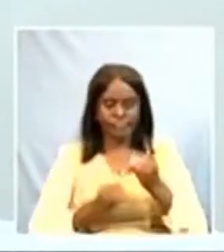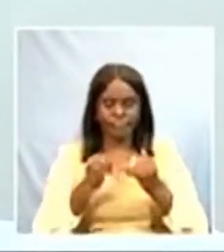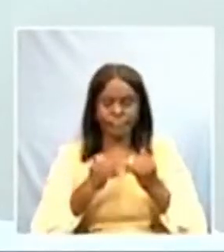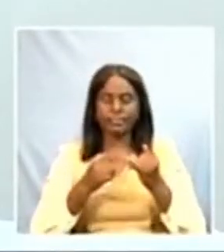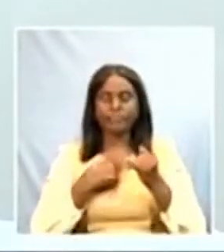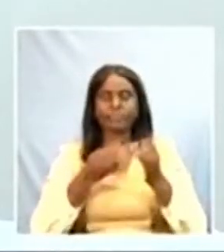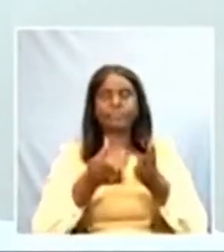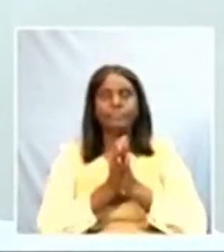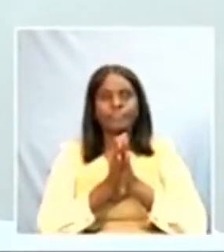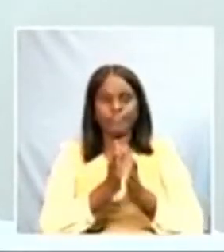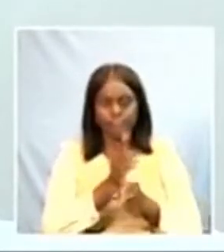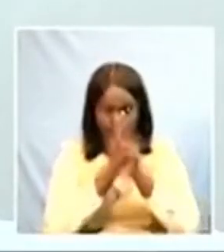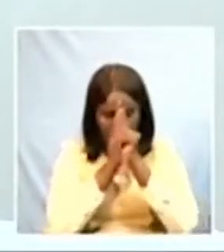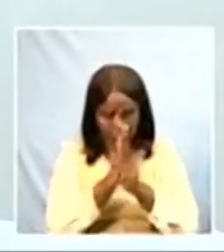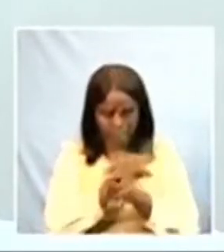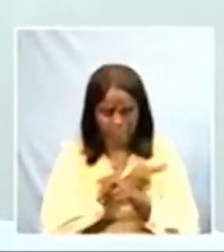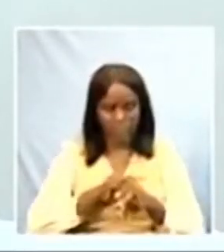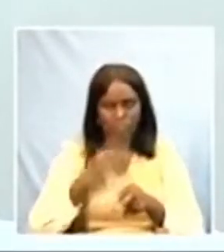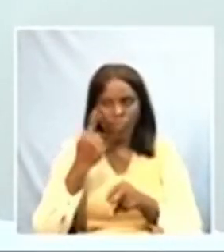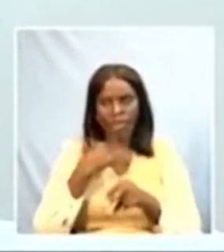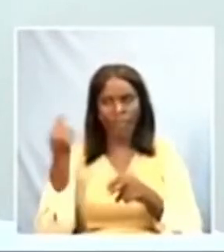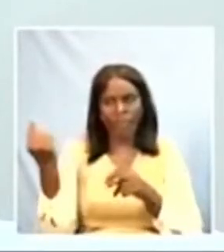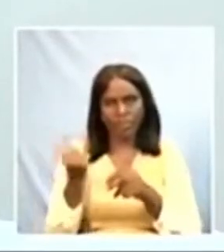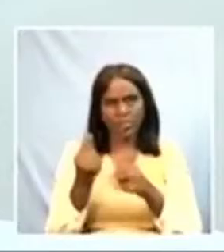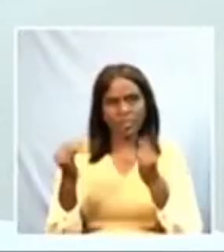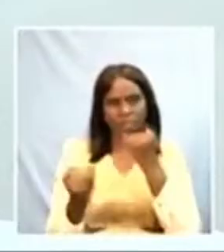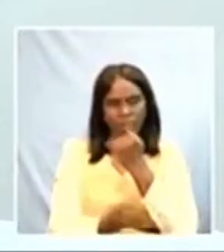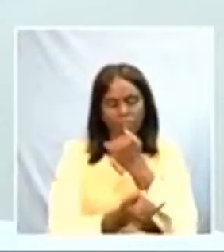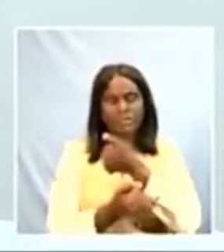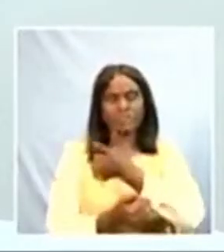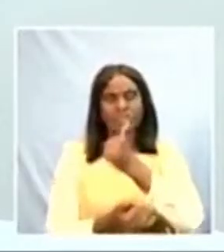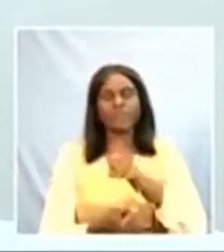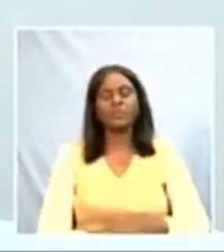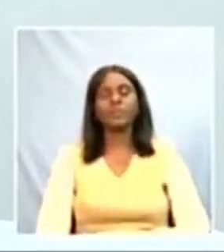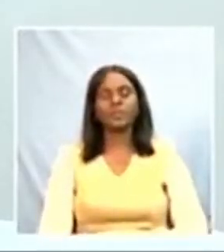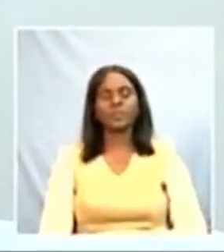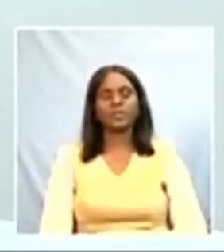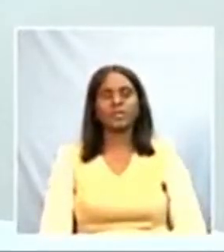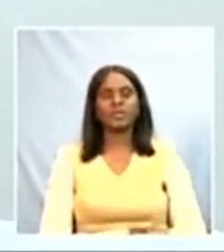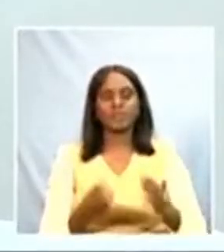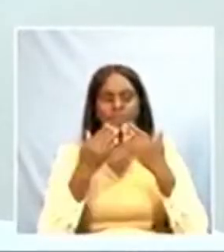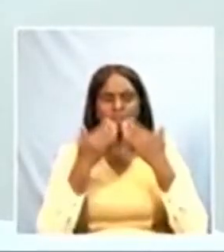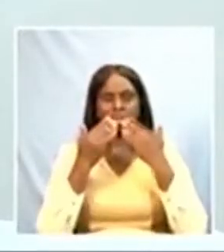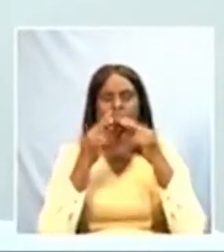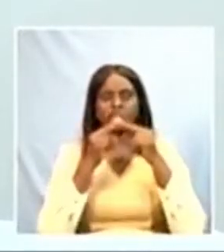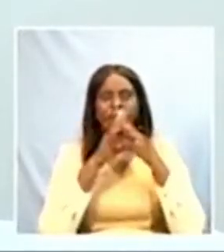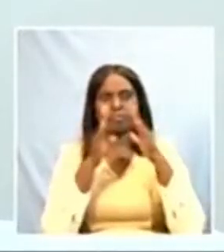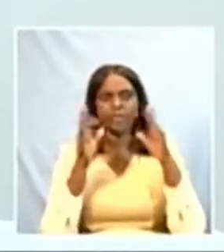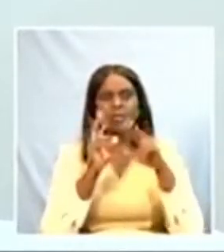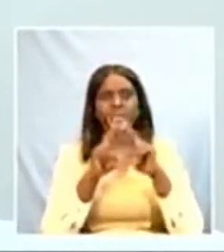ask Honorable Member who has just joined to introduce himself. Thank you so much, Chair.